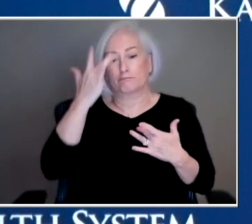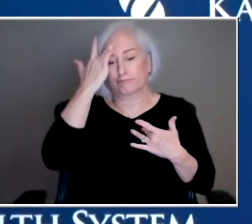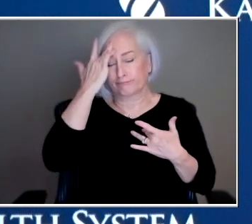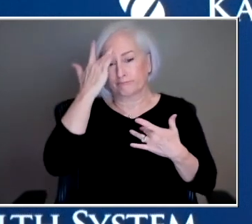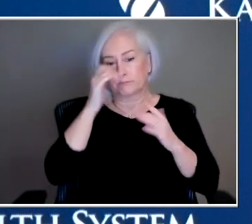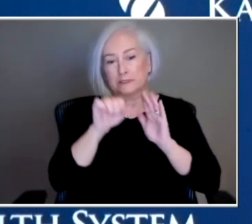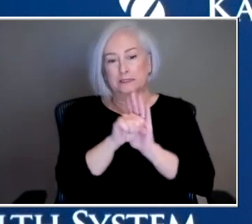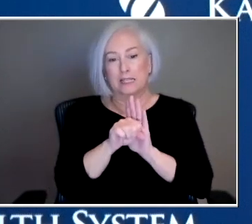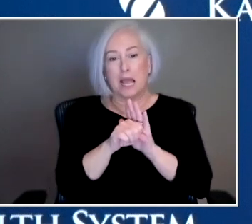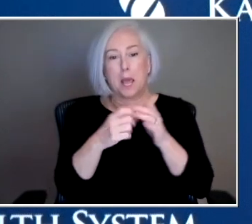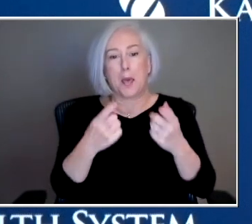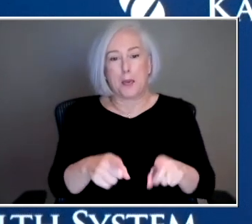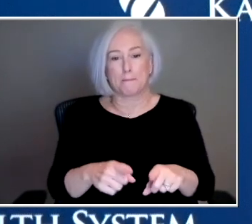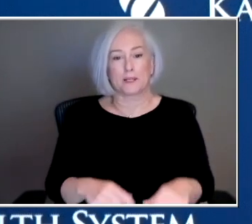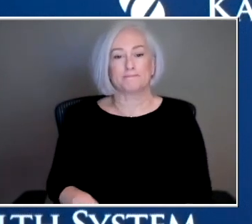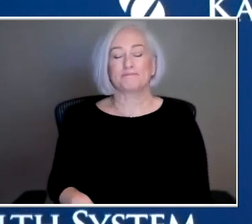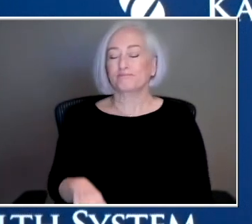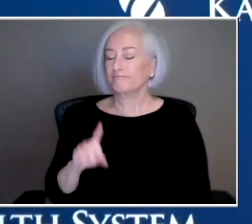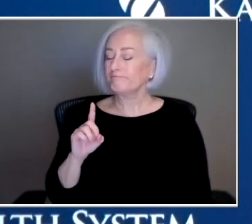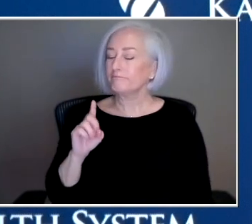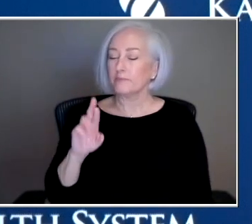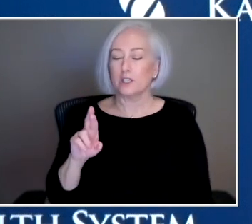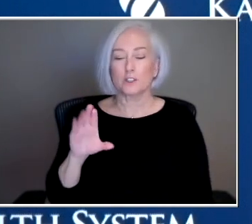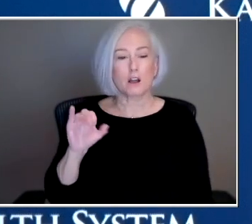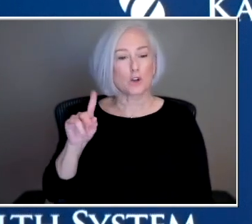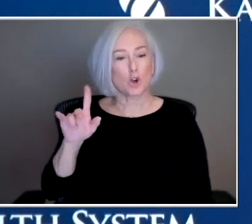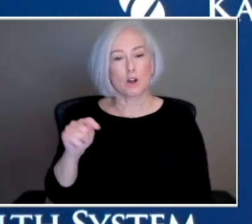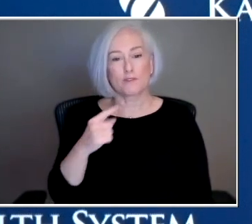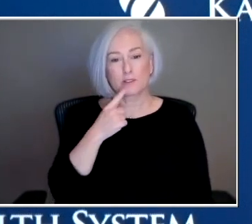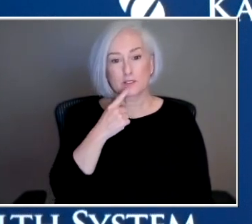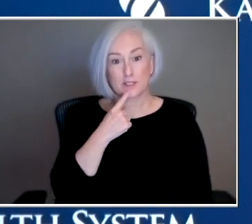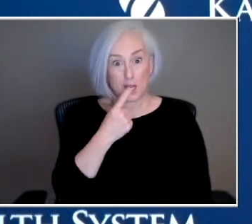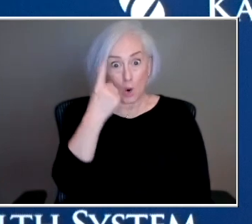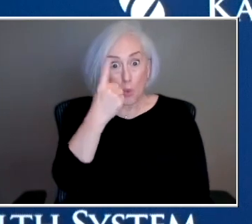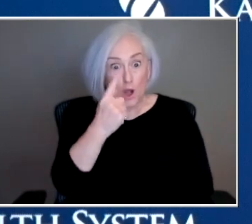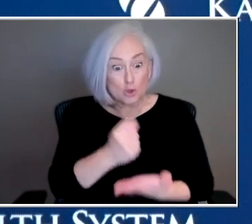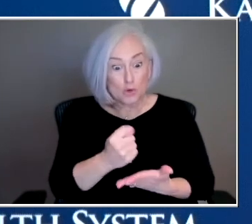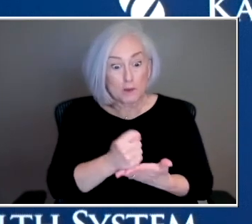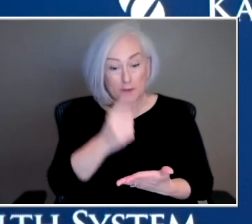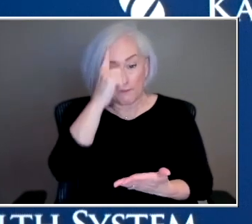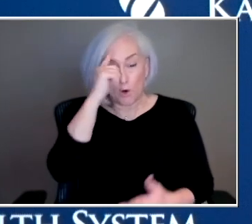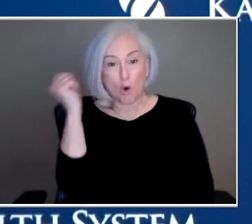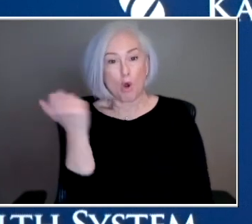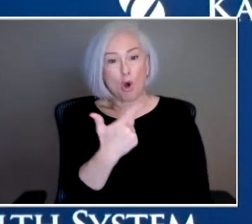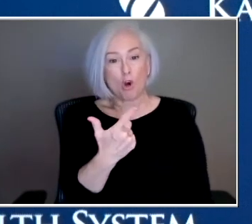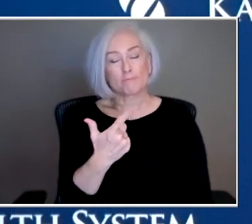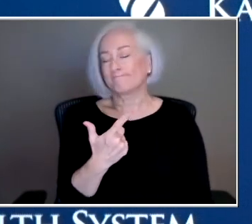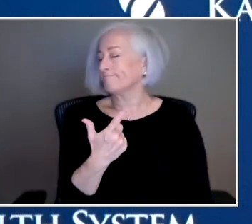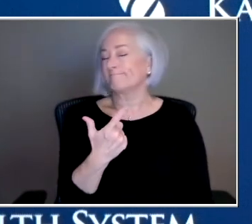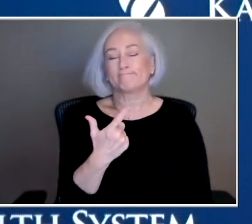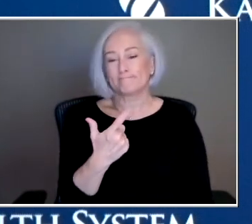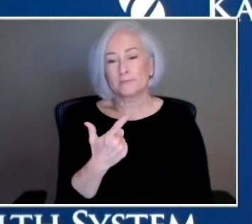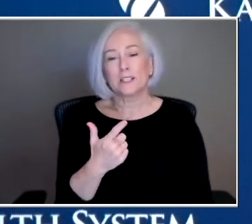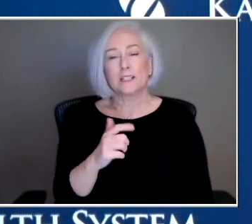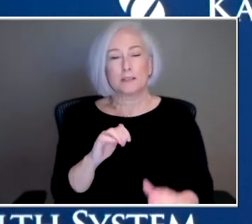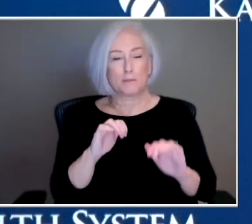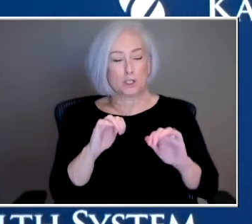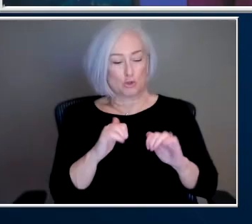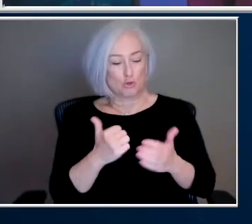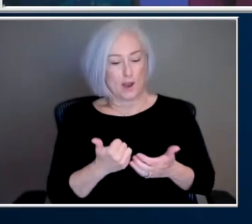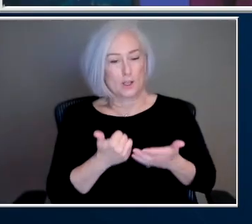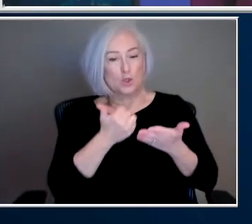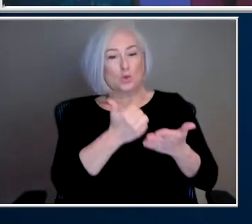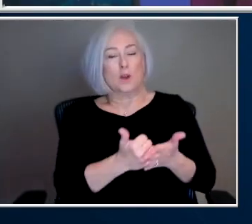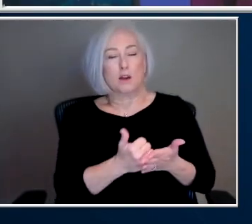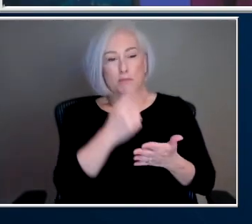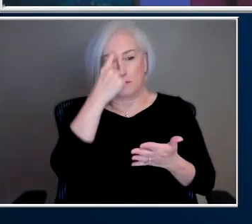there's not one treatment, but maybe trying to find a treatment for this particular affliction, the brain fog itself. We